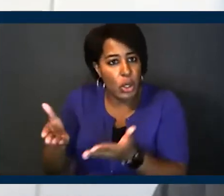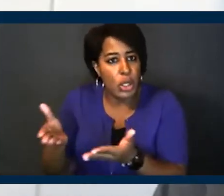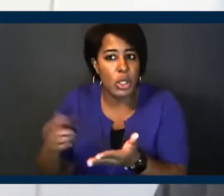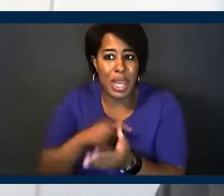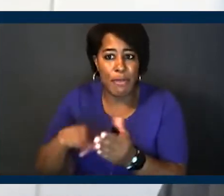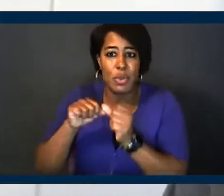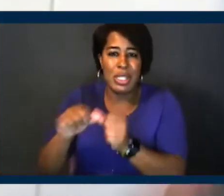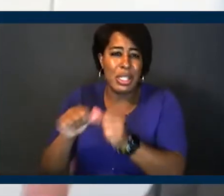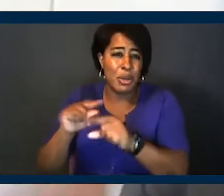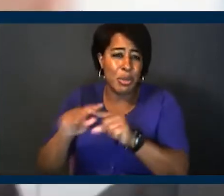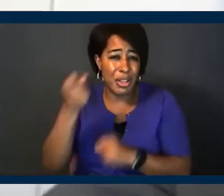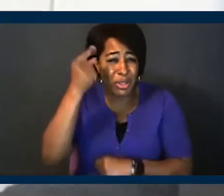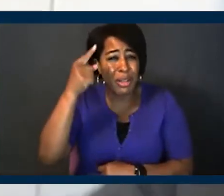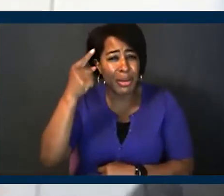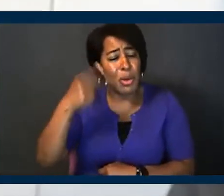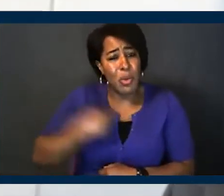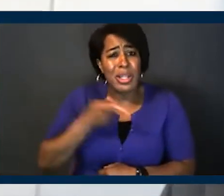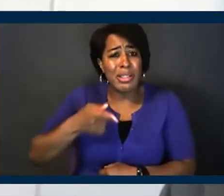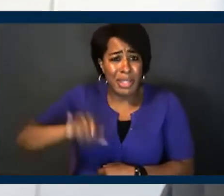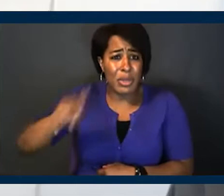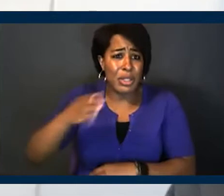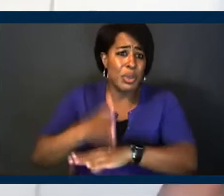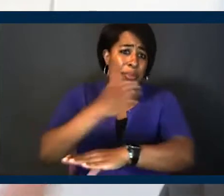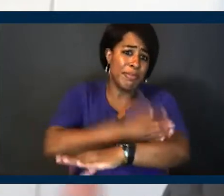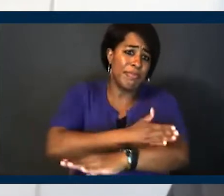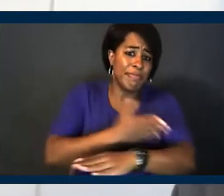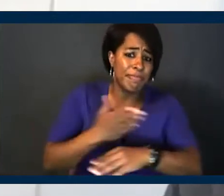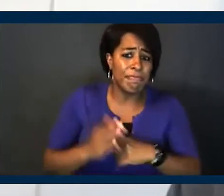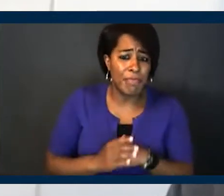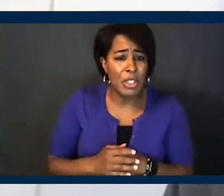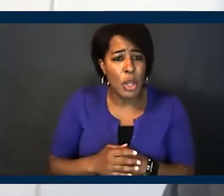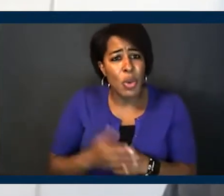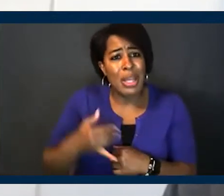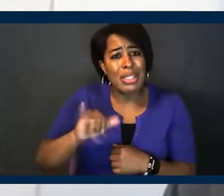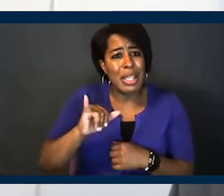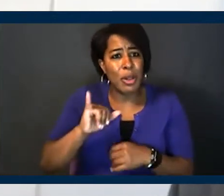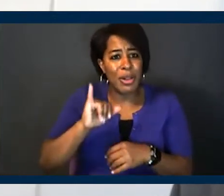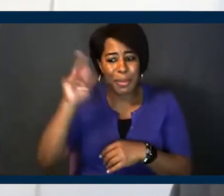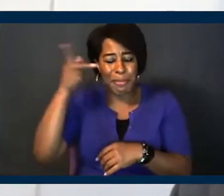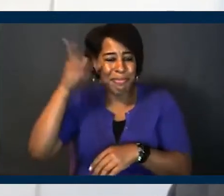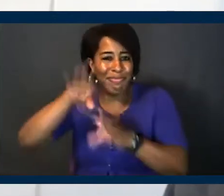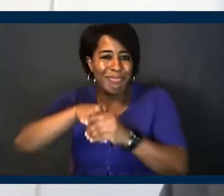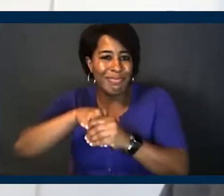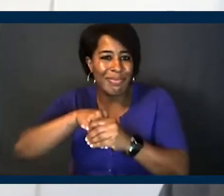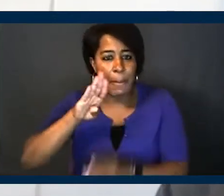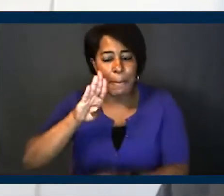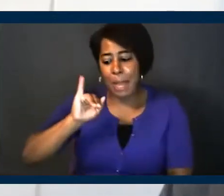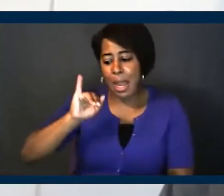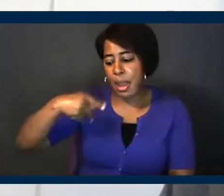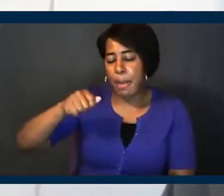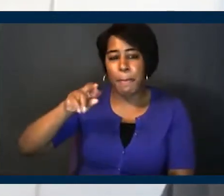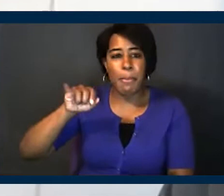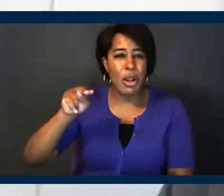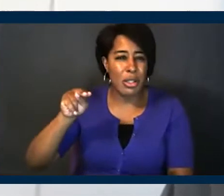yet, right? And some of the afterlives of slavery are still bipartisan, right? And there are things that we need to dismantle, and the party needs